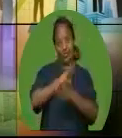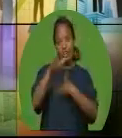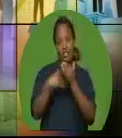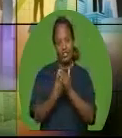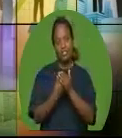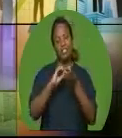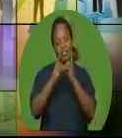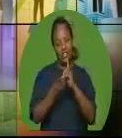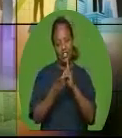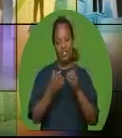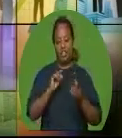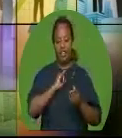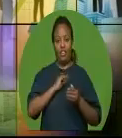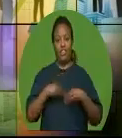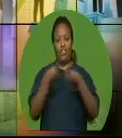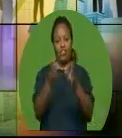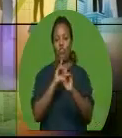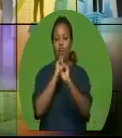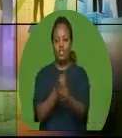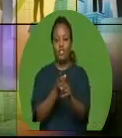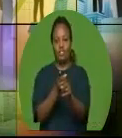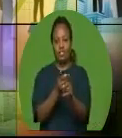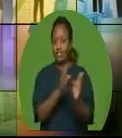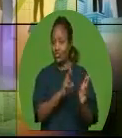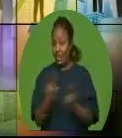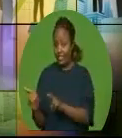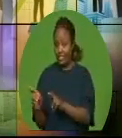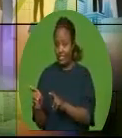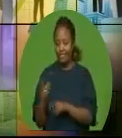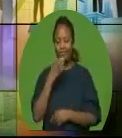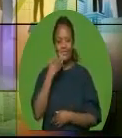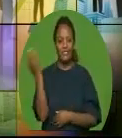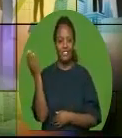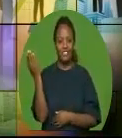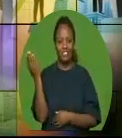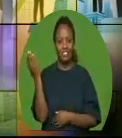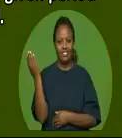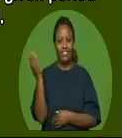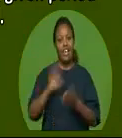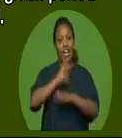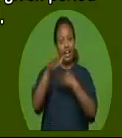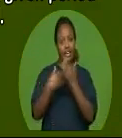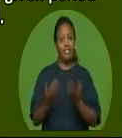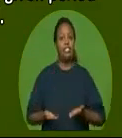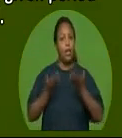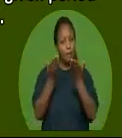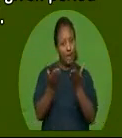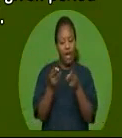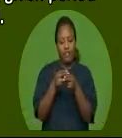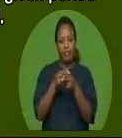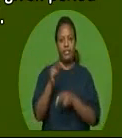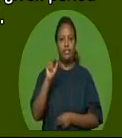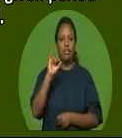the definition, let me give you the answer. Are you ready? Good. Aggregate